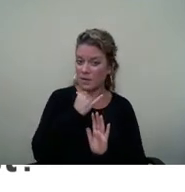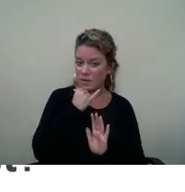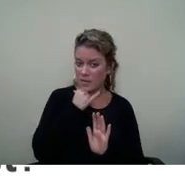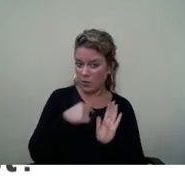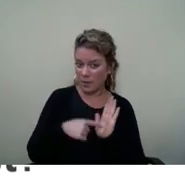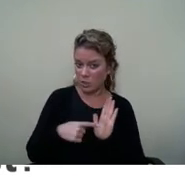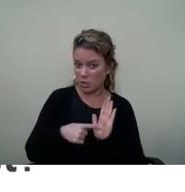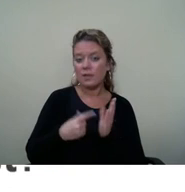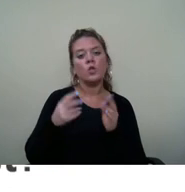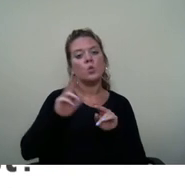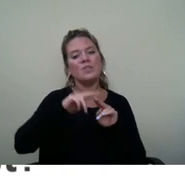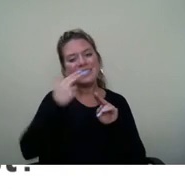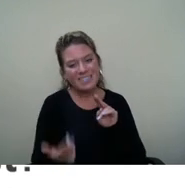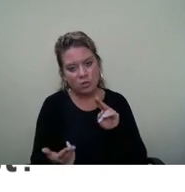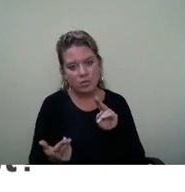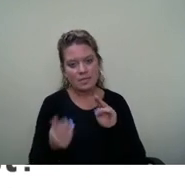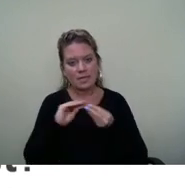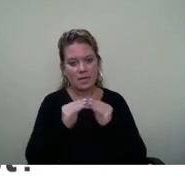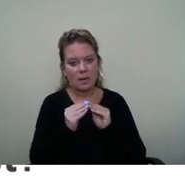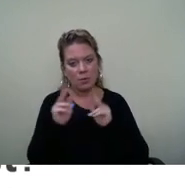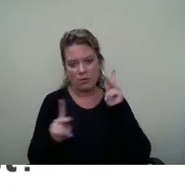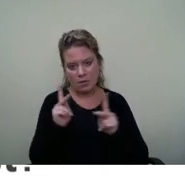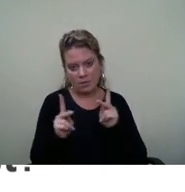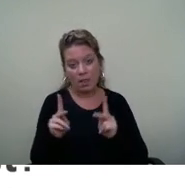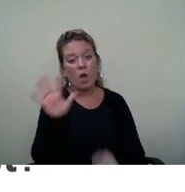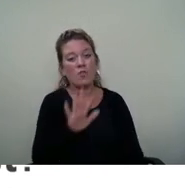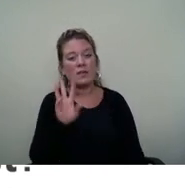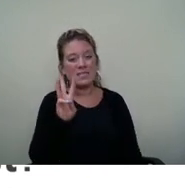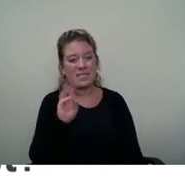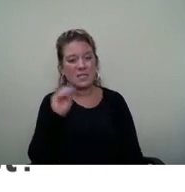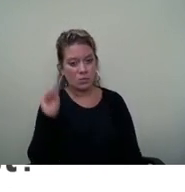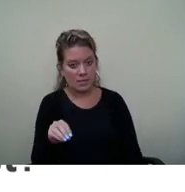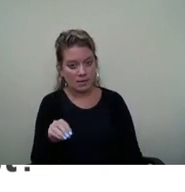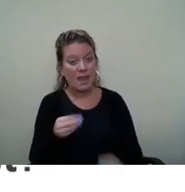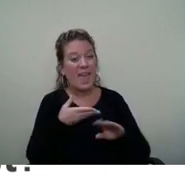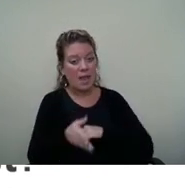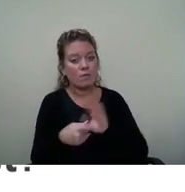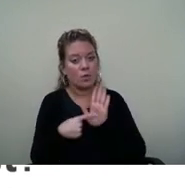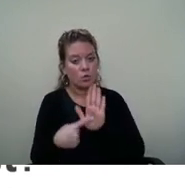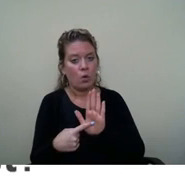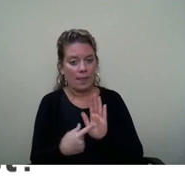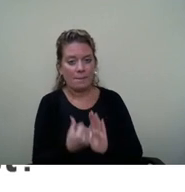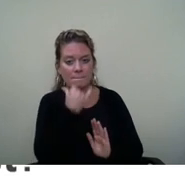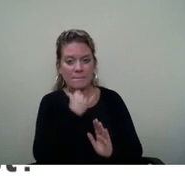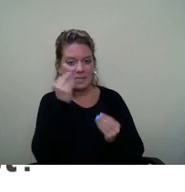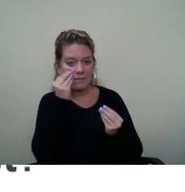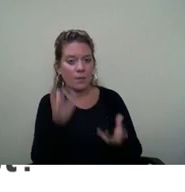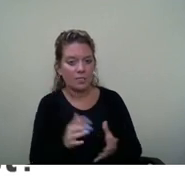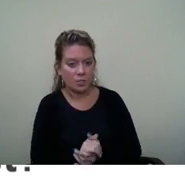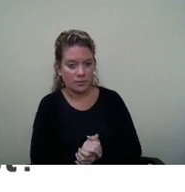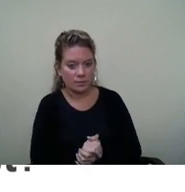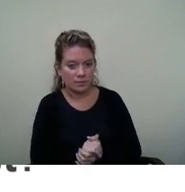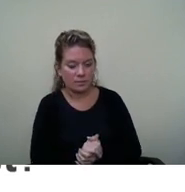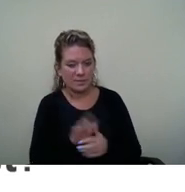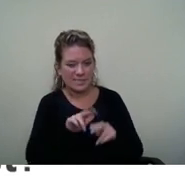number of people that wanted to take the vaccine by around 6% if you showed them misinformation. And